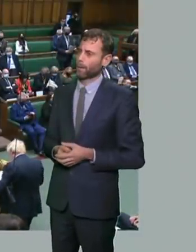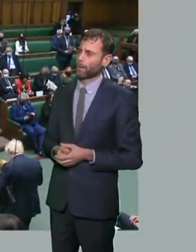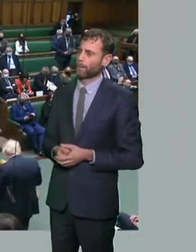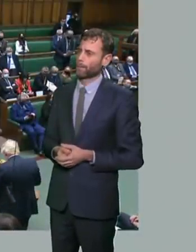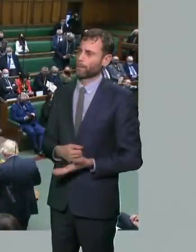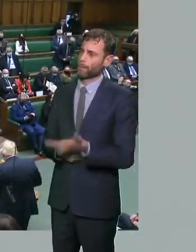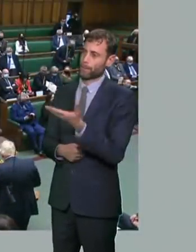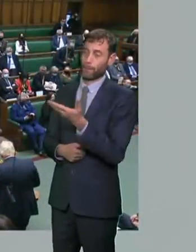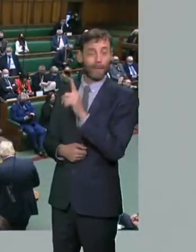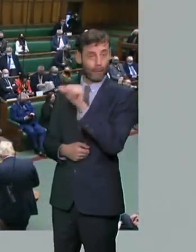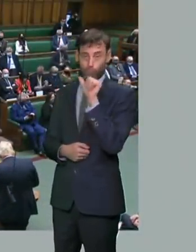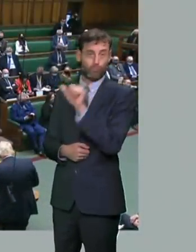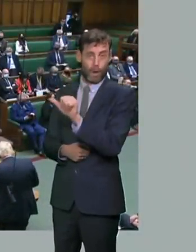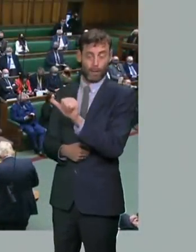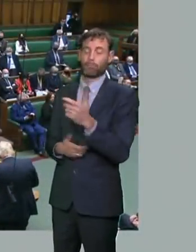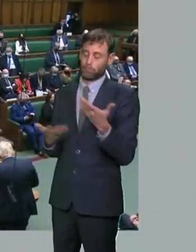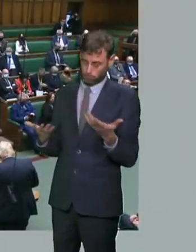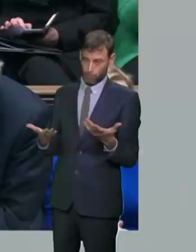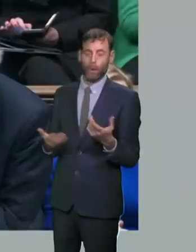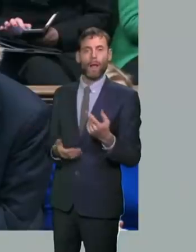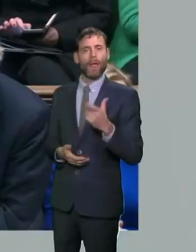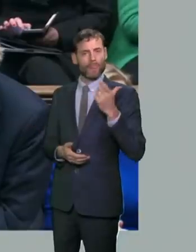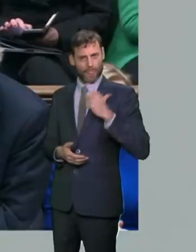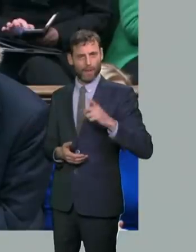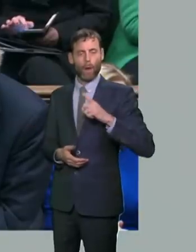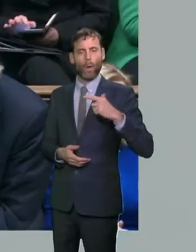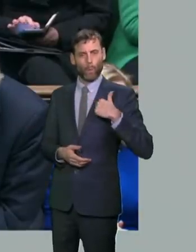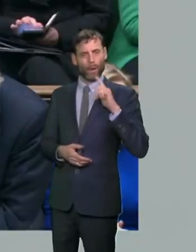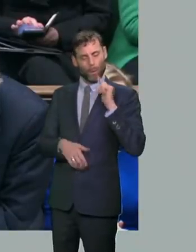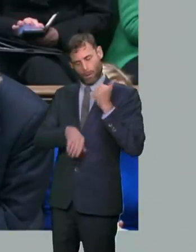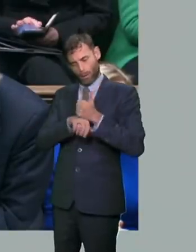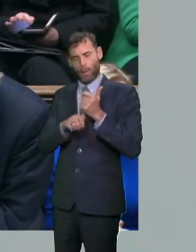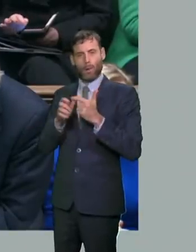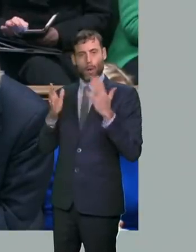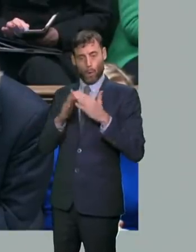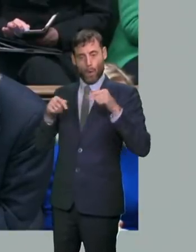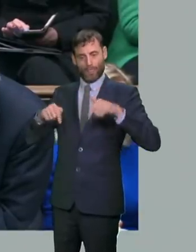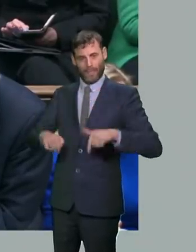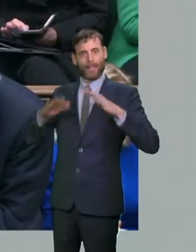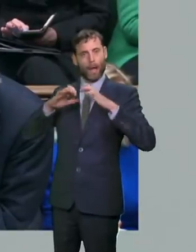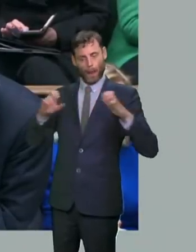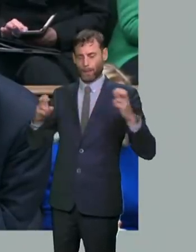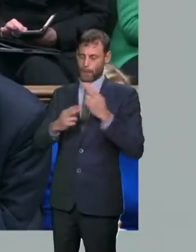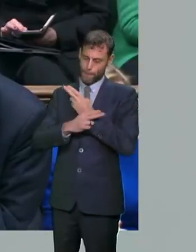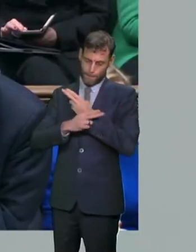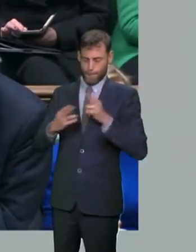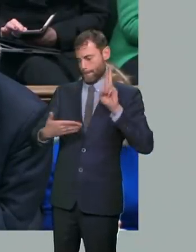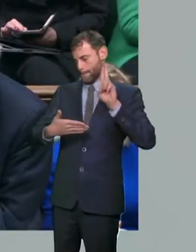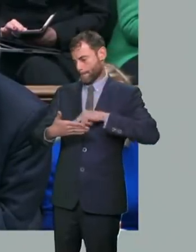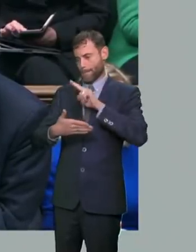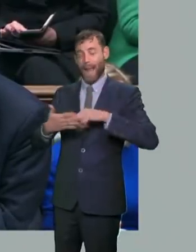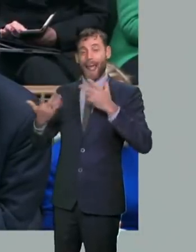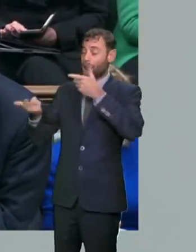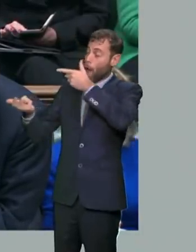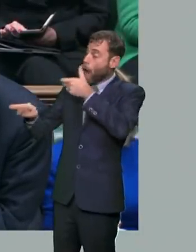The Honourable Gentleman is completely right, and that's why we're going to introduce legislation this Parliament to ban the import